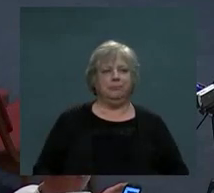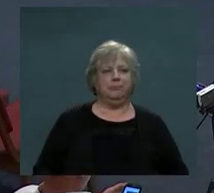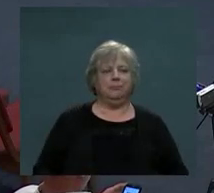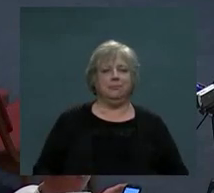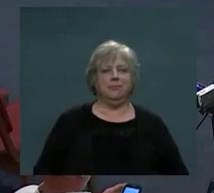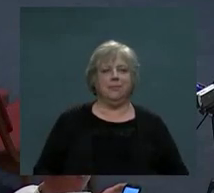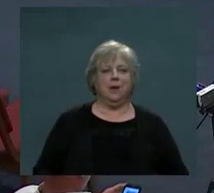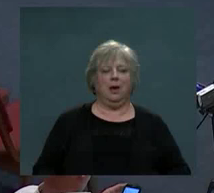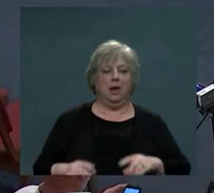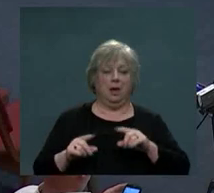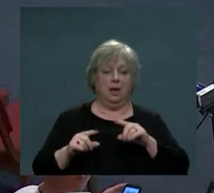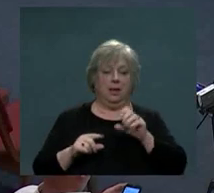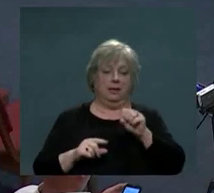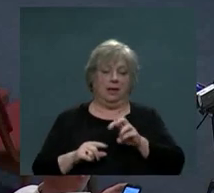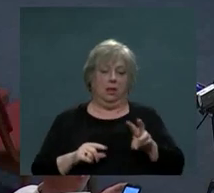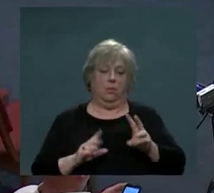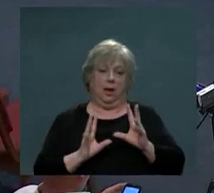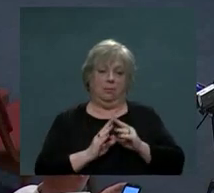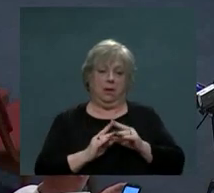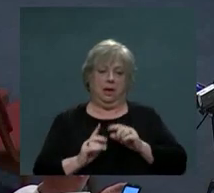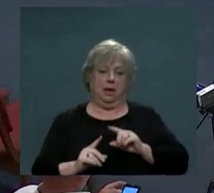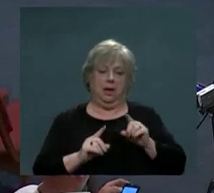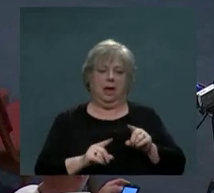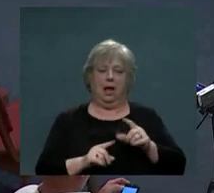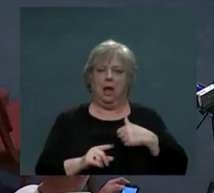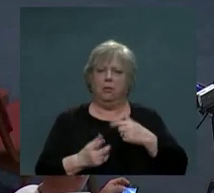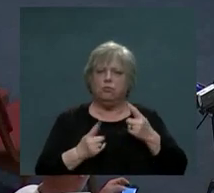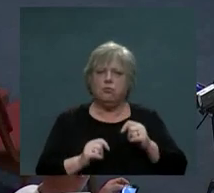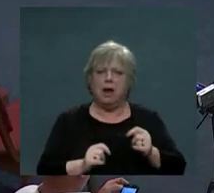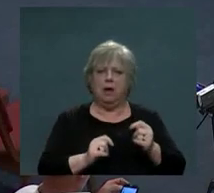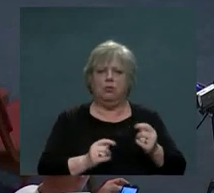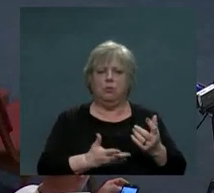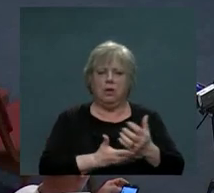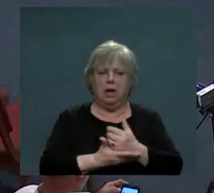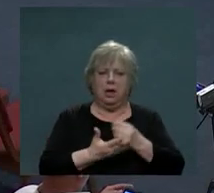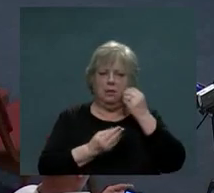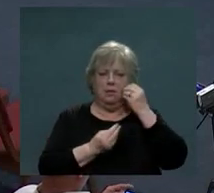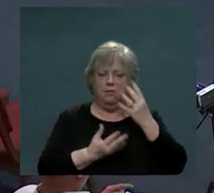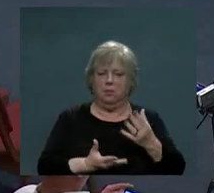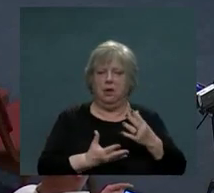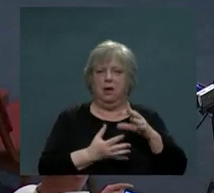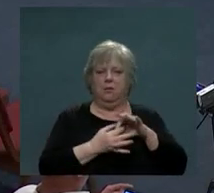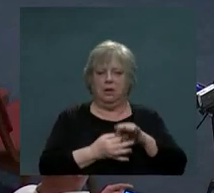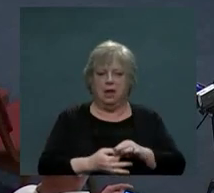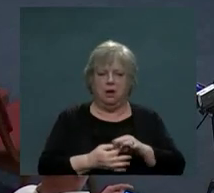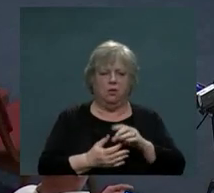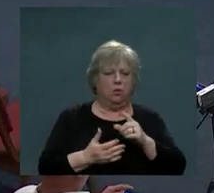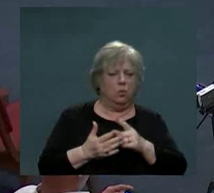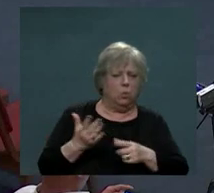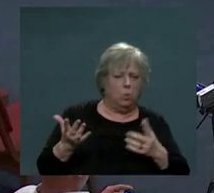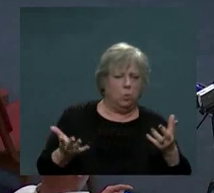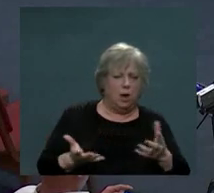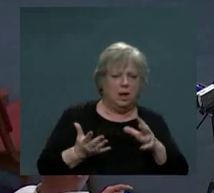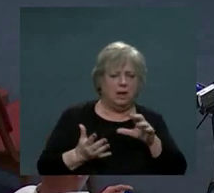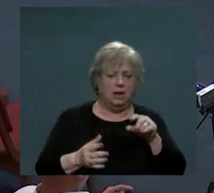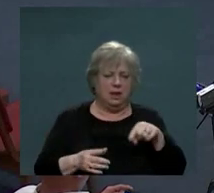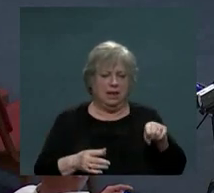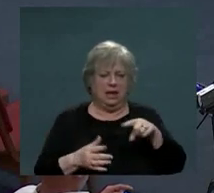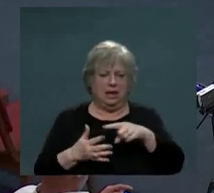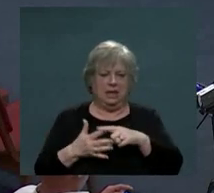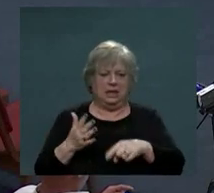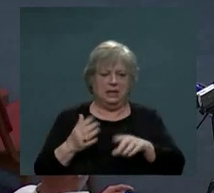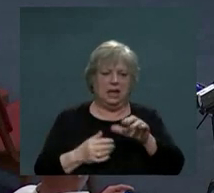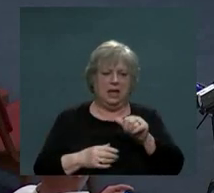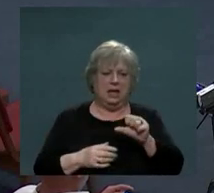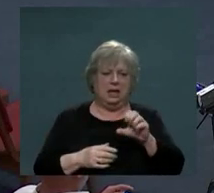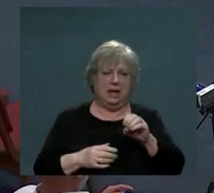when I was at Southwest, I was trying to get some information as to what these cases